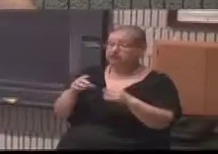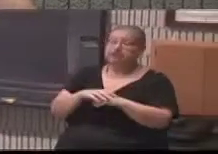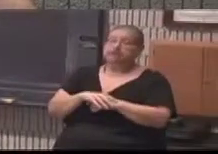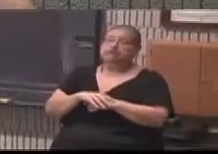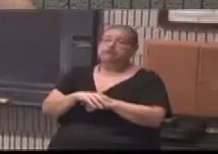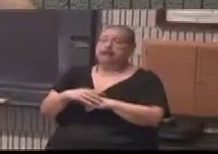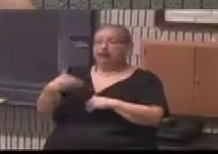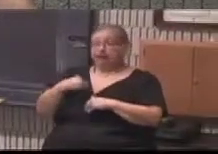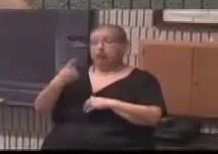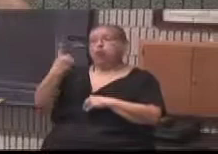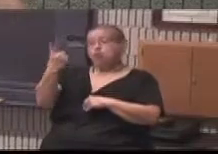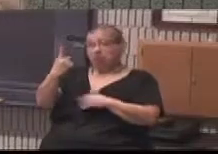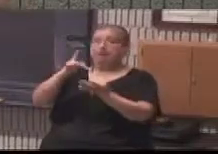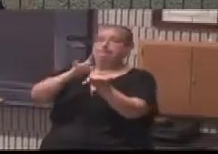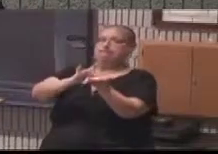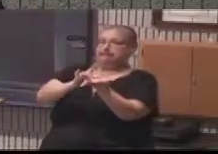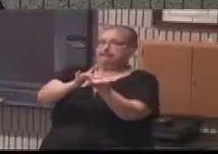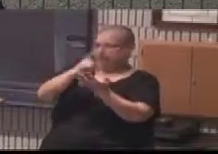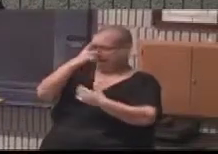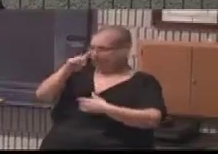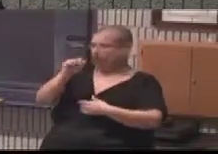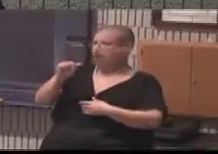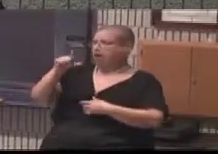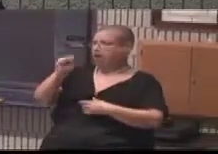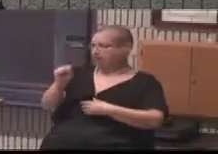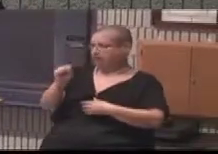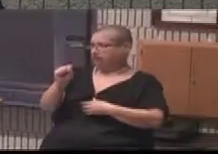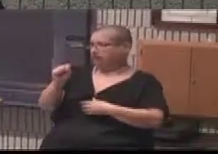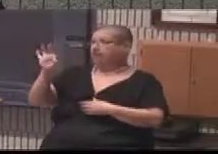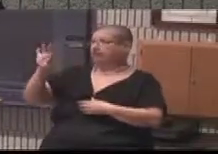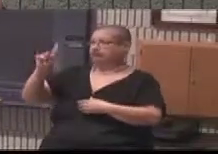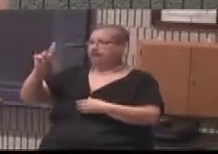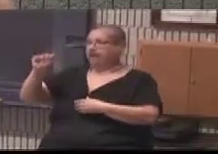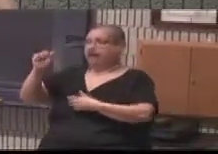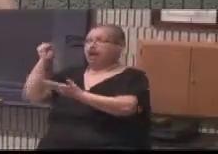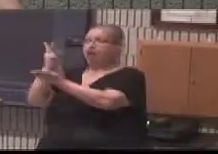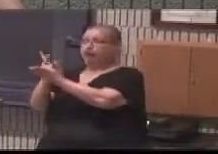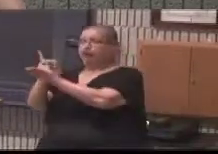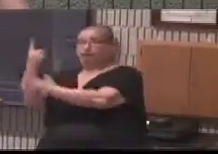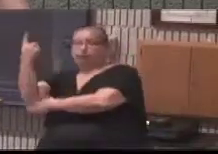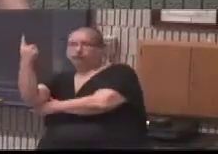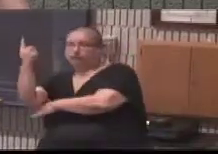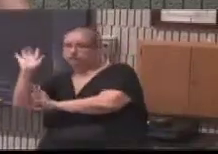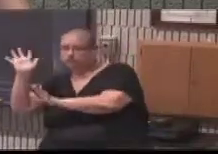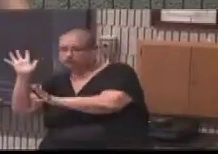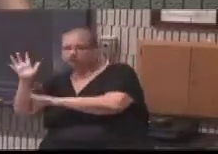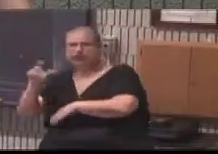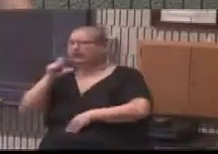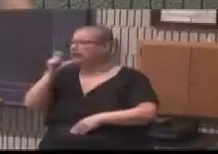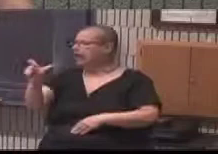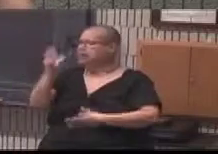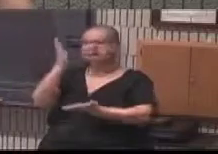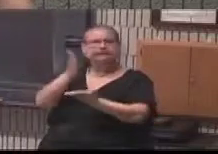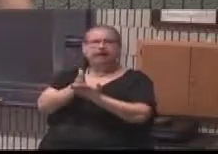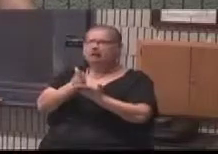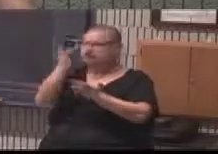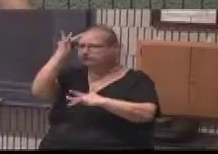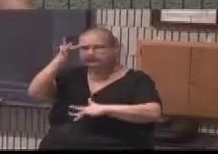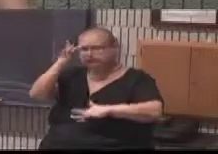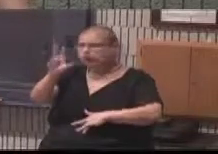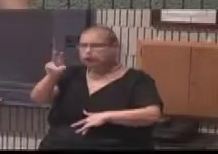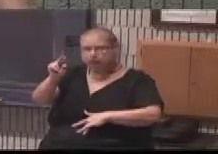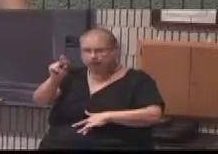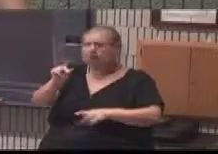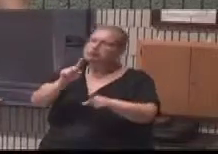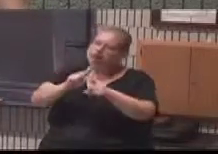one FDA-approved drug that does not stop the progression of the disease, but in fact, on average,